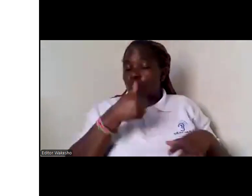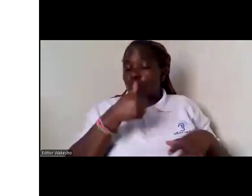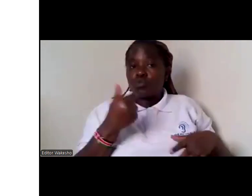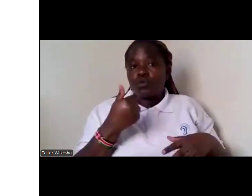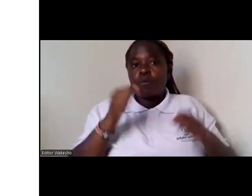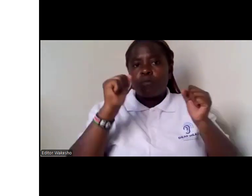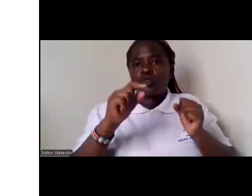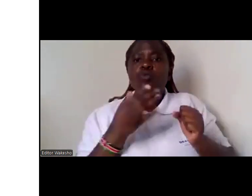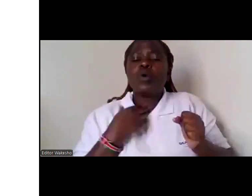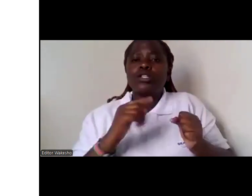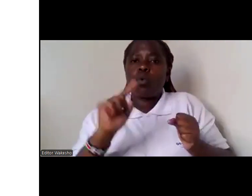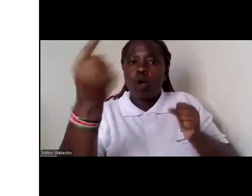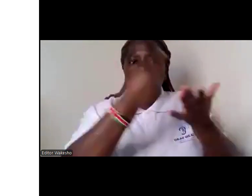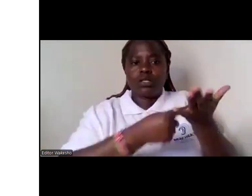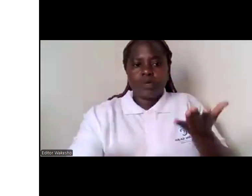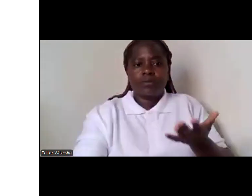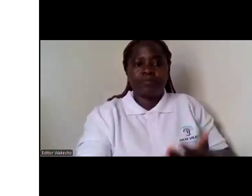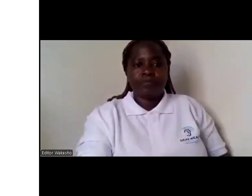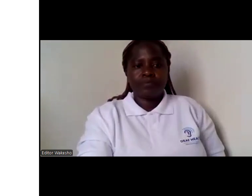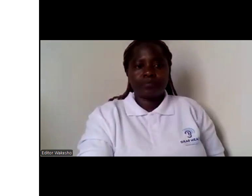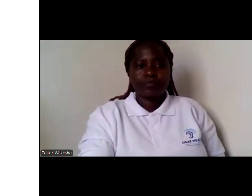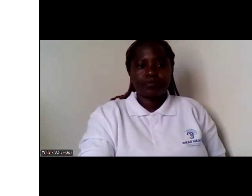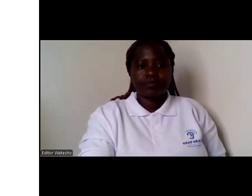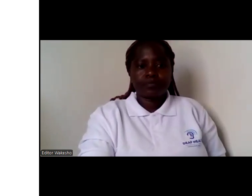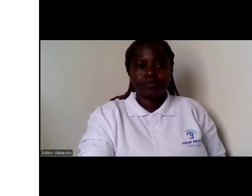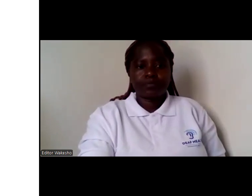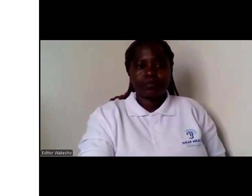week, and